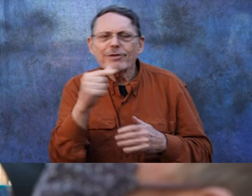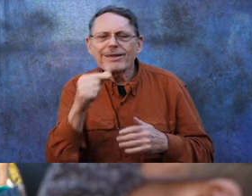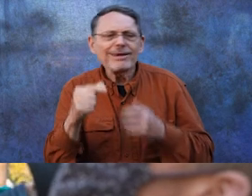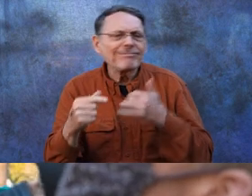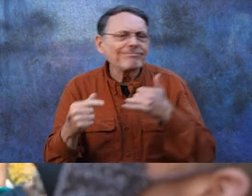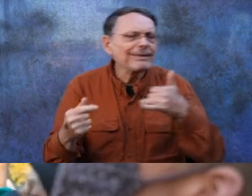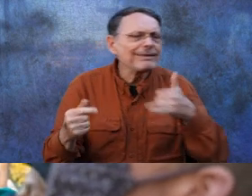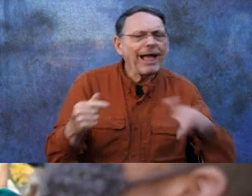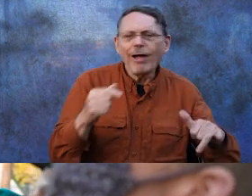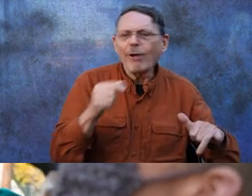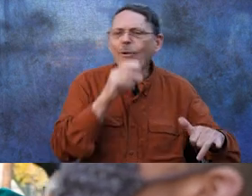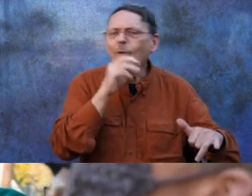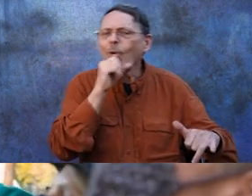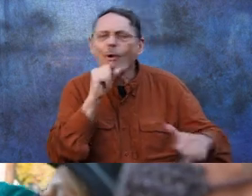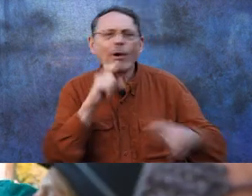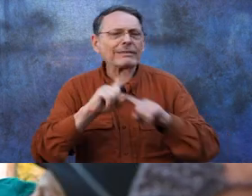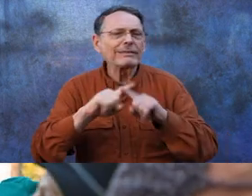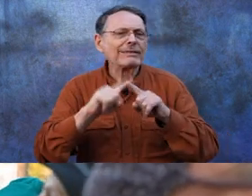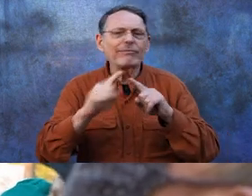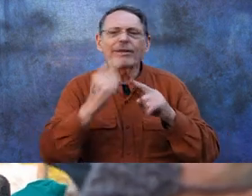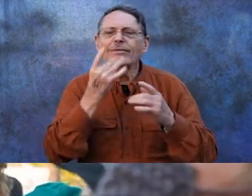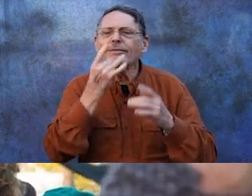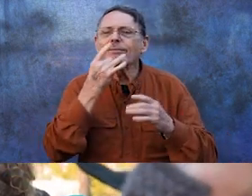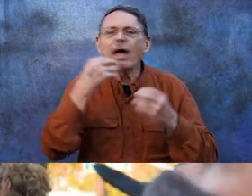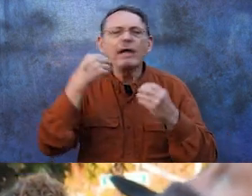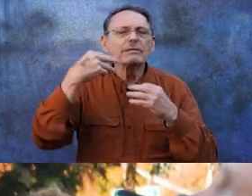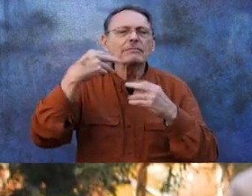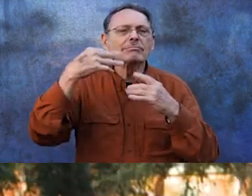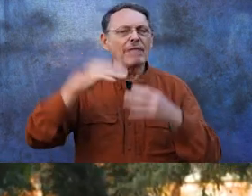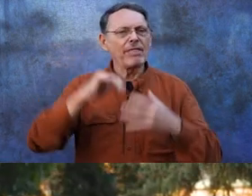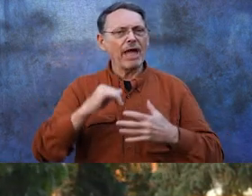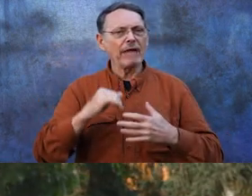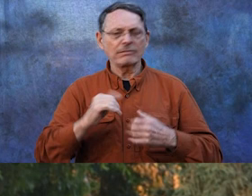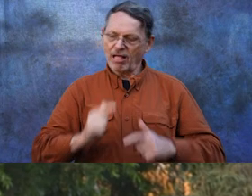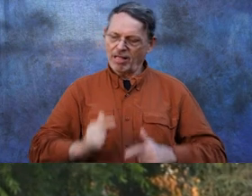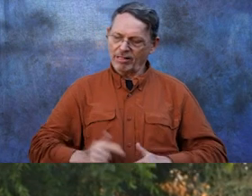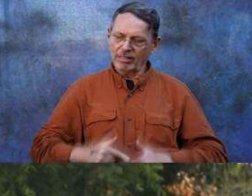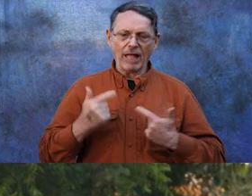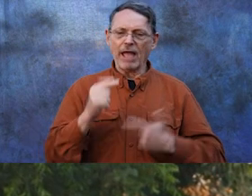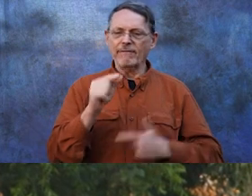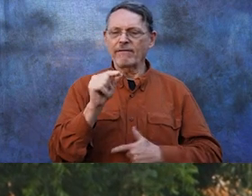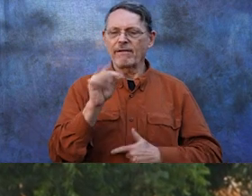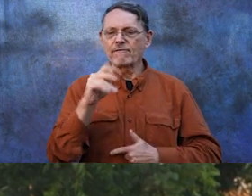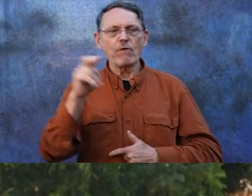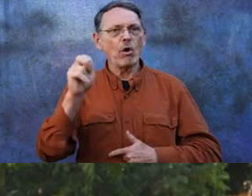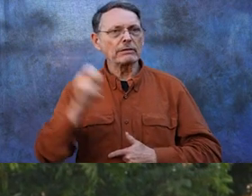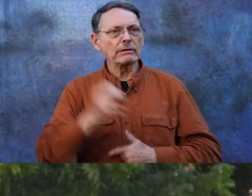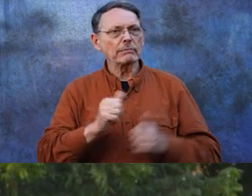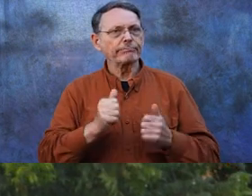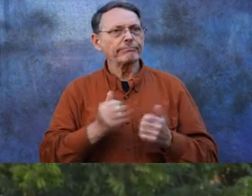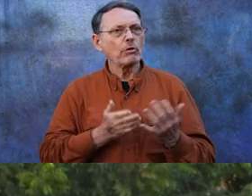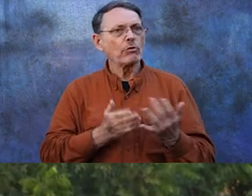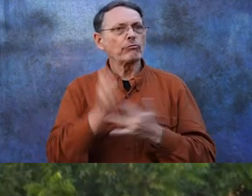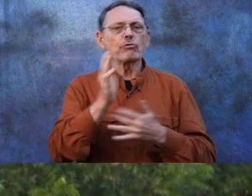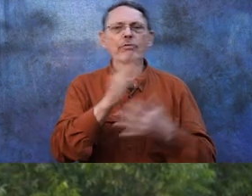that green and yellow, that amber orange, that red life force vitality. Moving